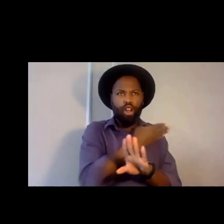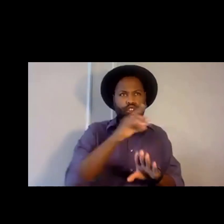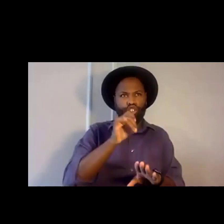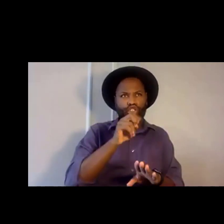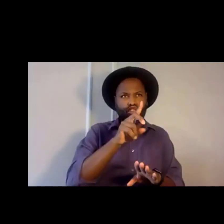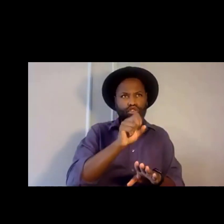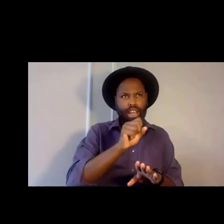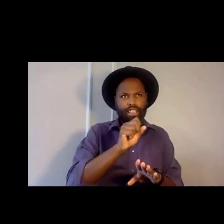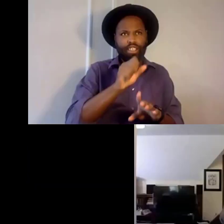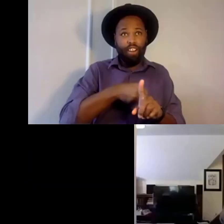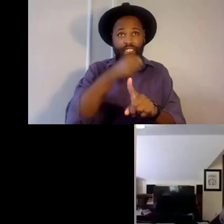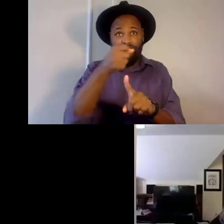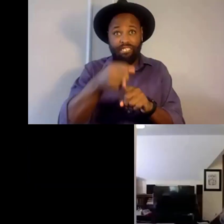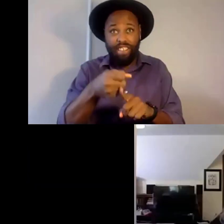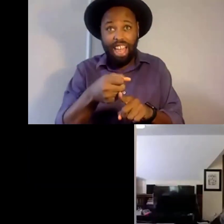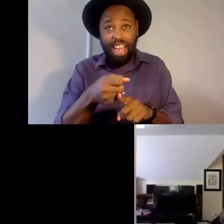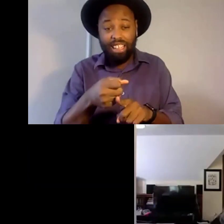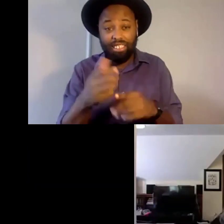way.